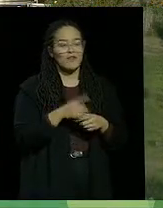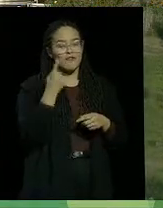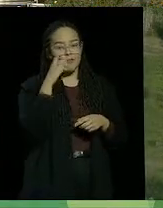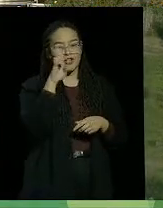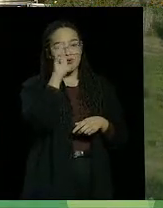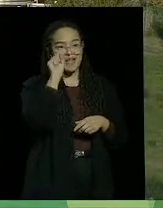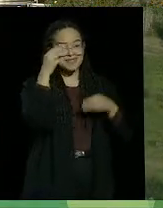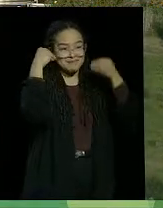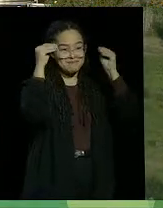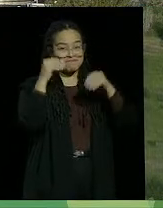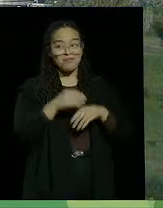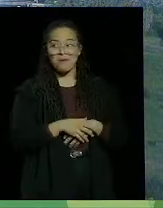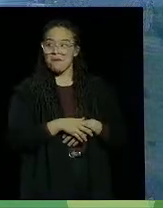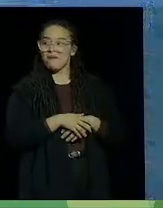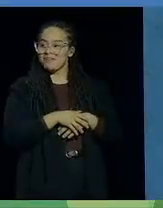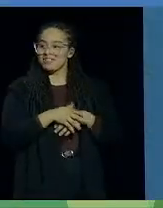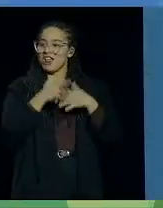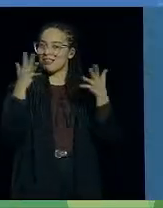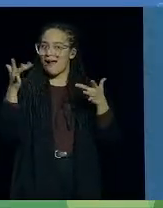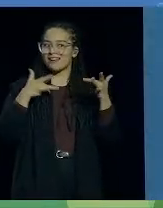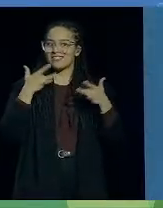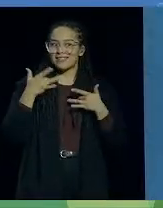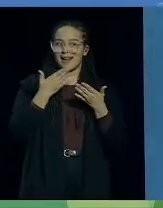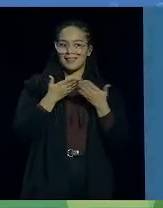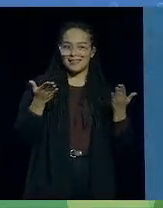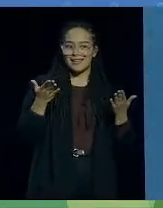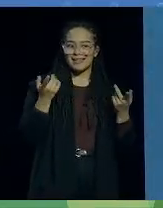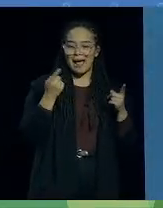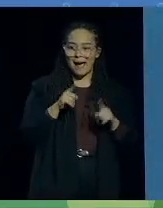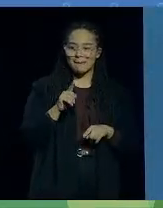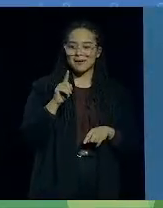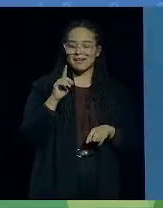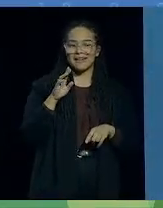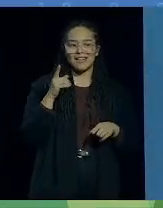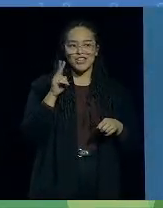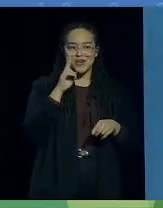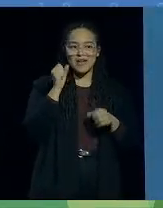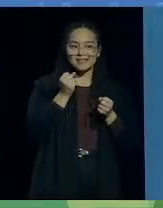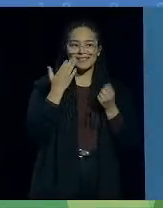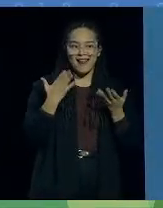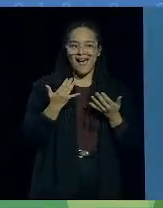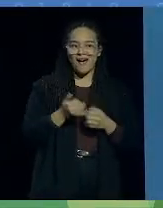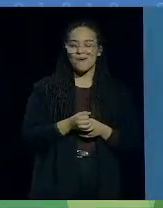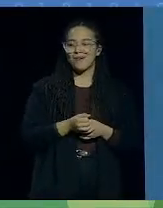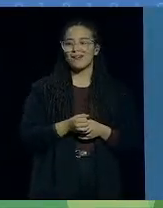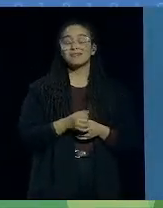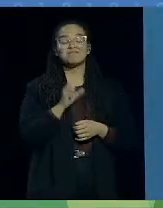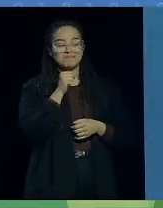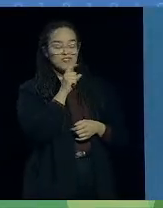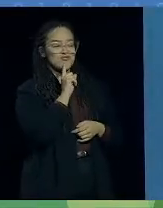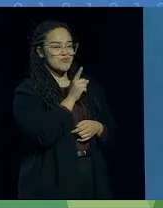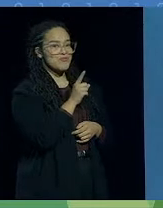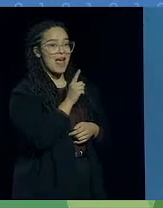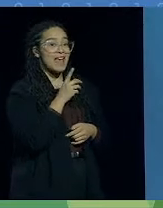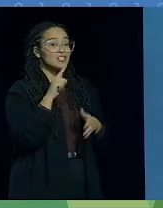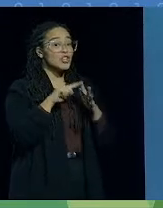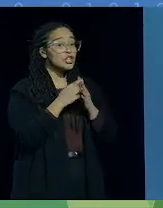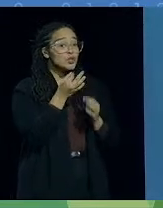exciting stuff happening at Bosch in the US right now. There certainly is, Tanya. And beginning